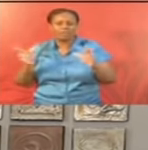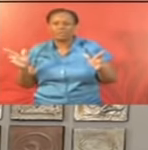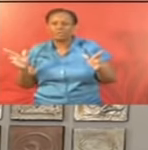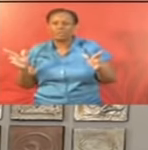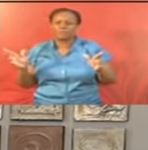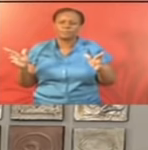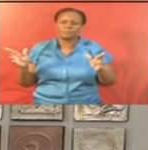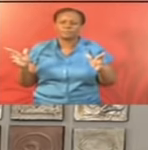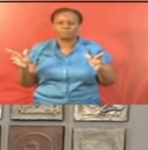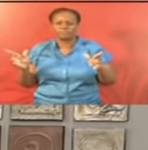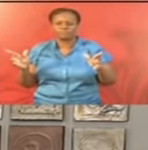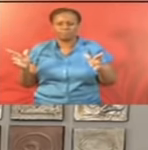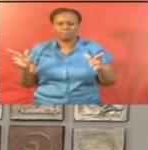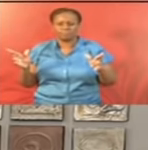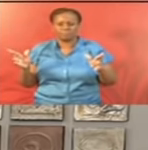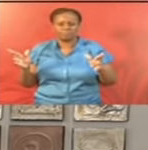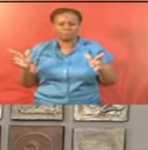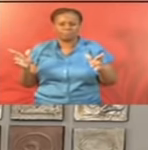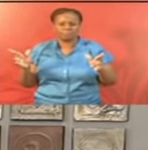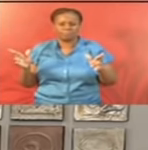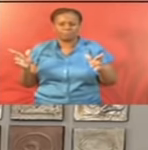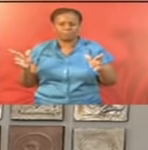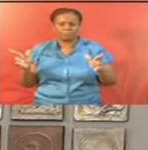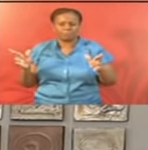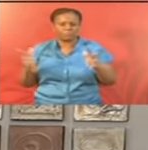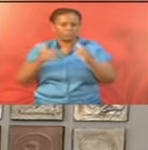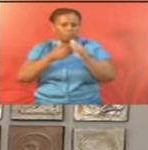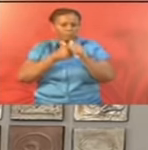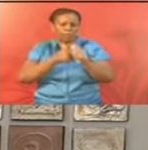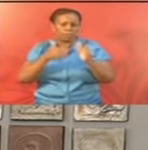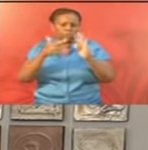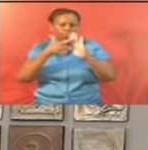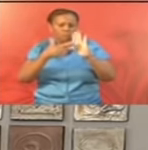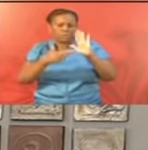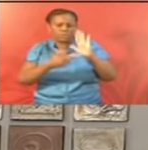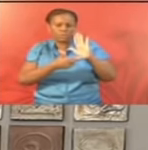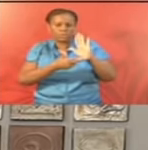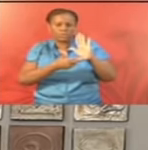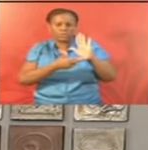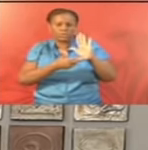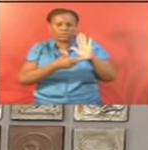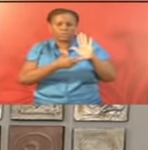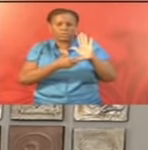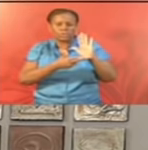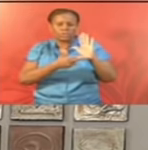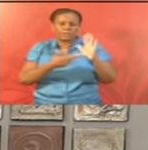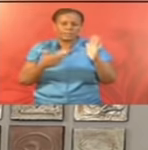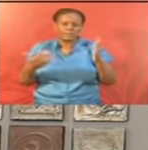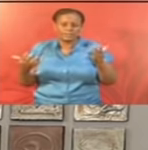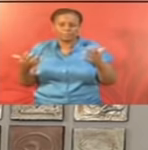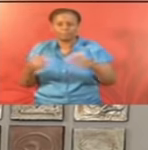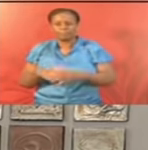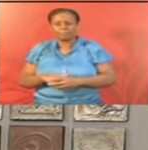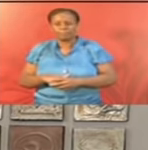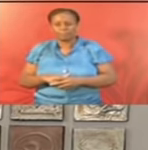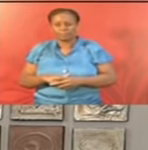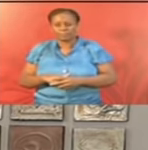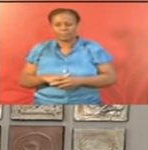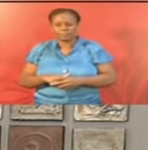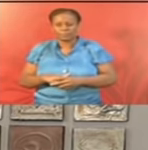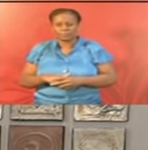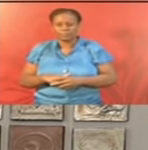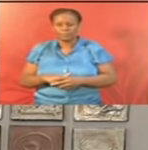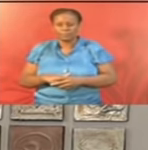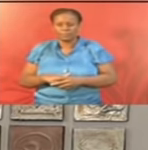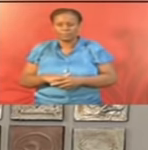aerosol generating procedures. They generally would want to do those under negative pressure. That kind of activity helps to